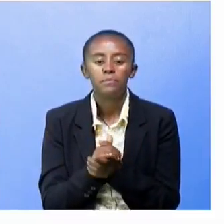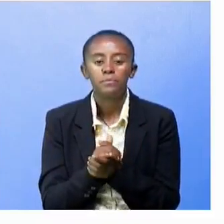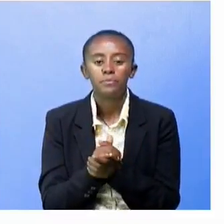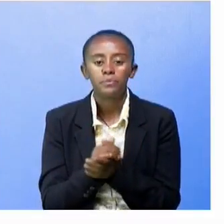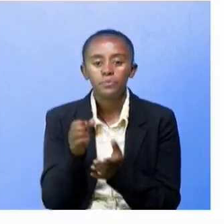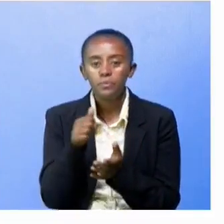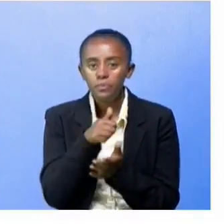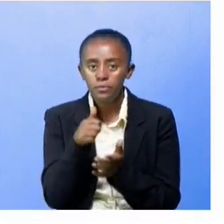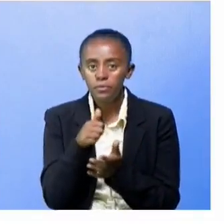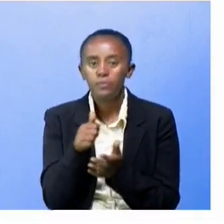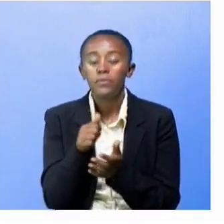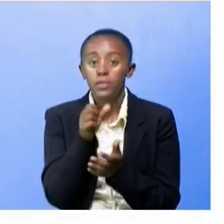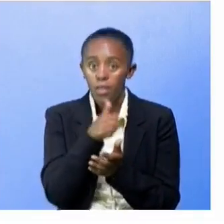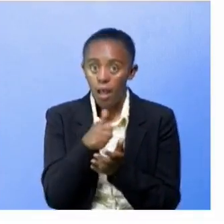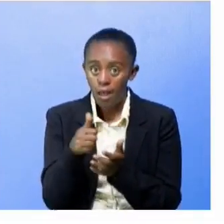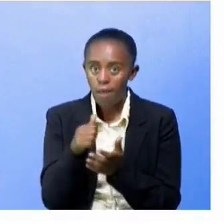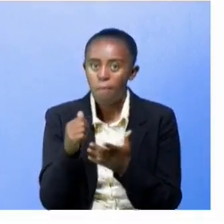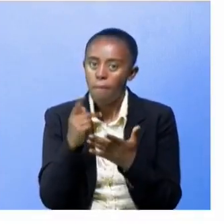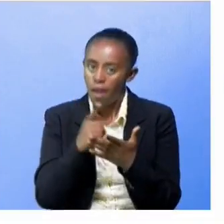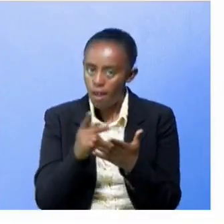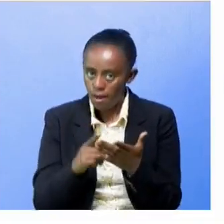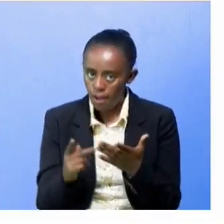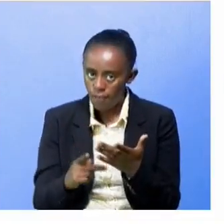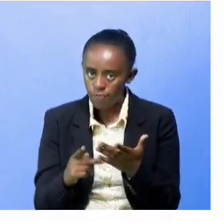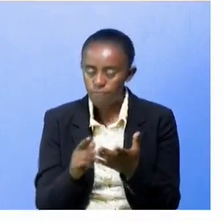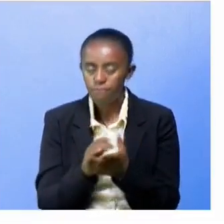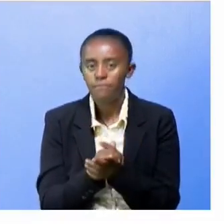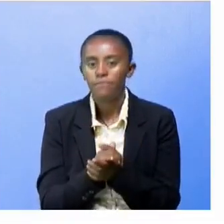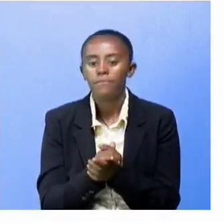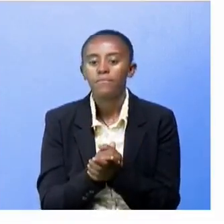a paragraph